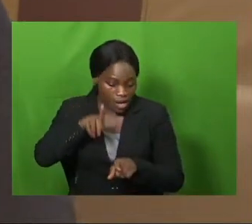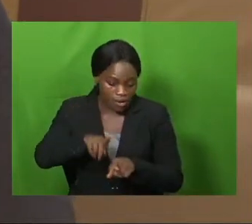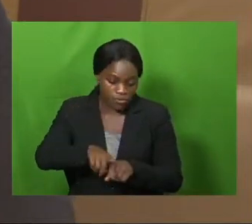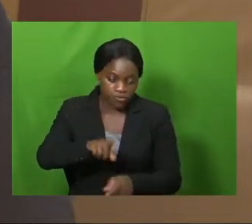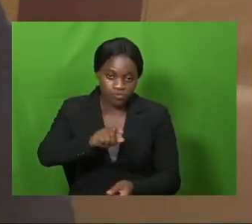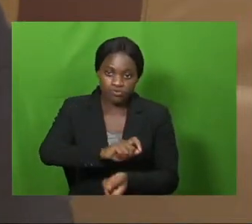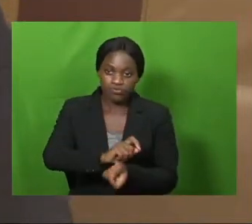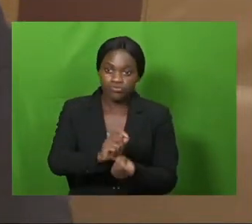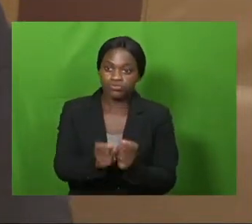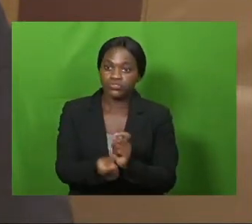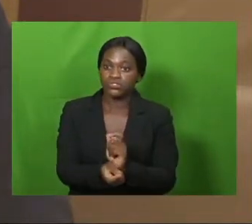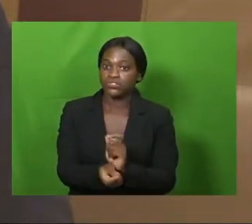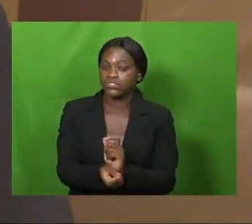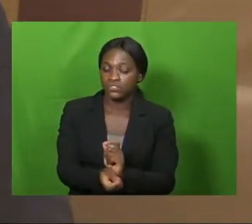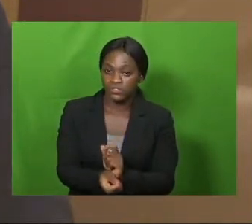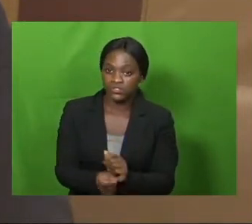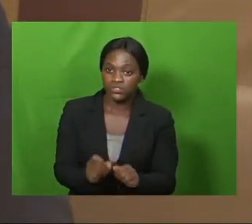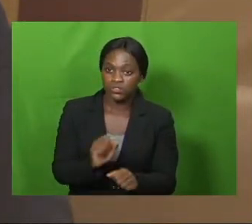straight into the